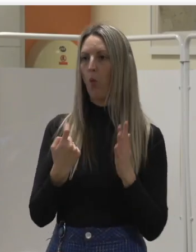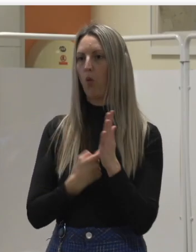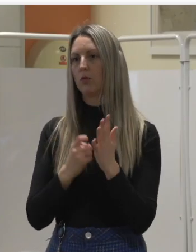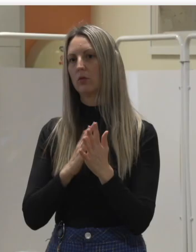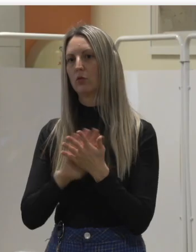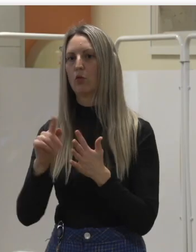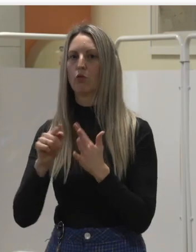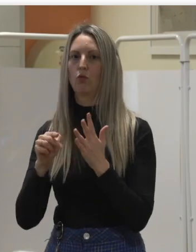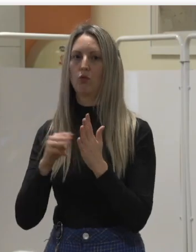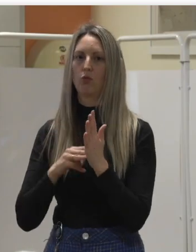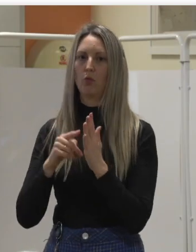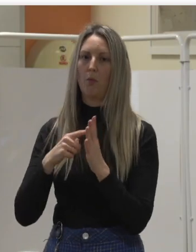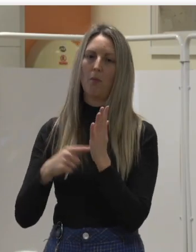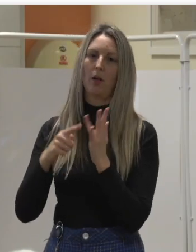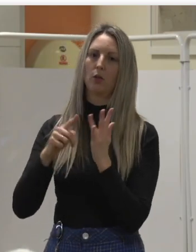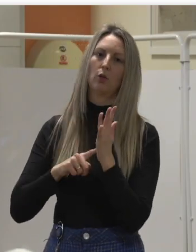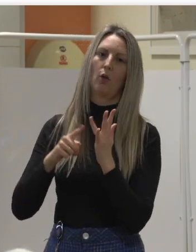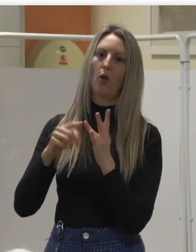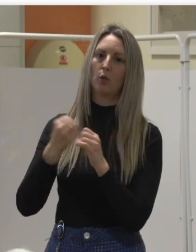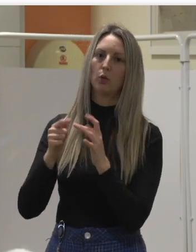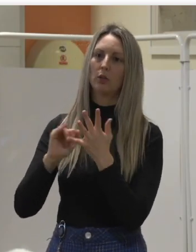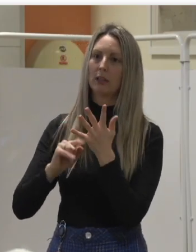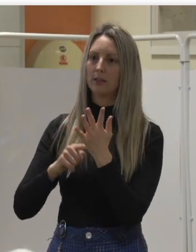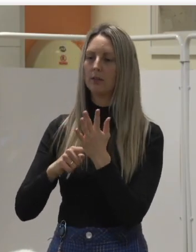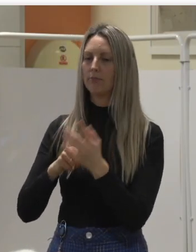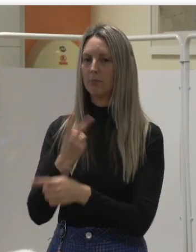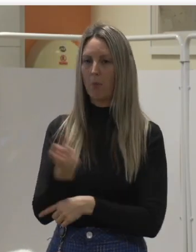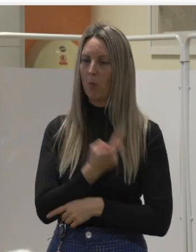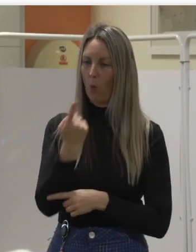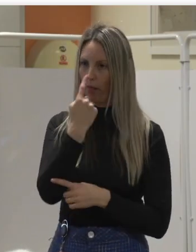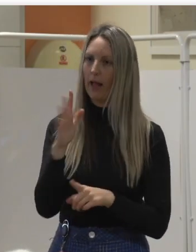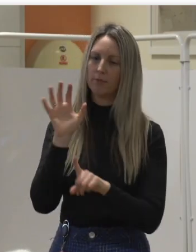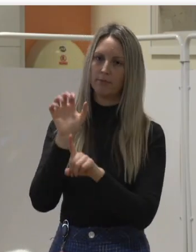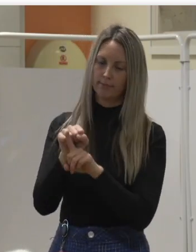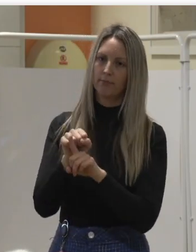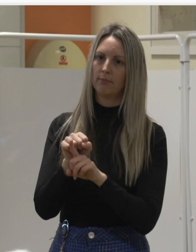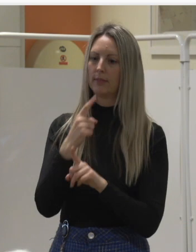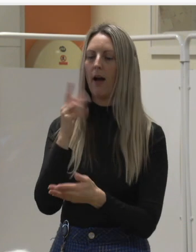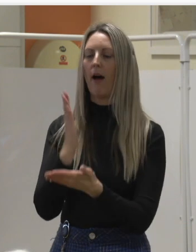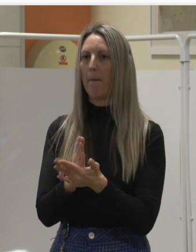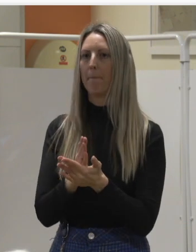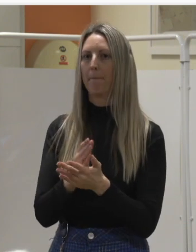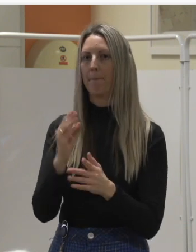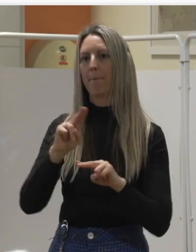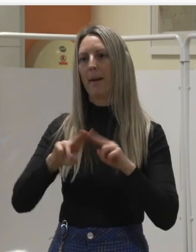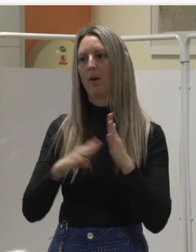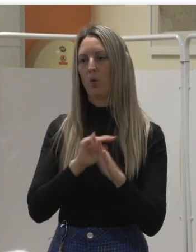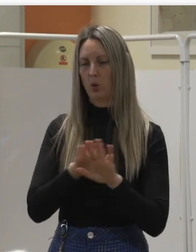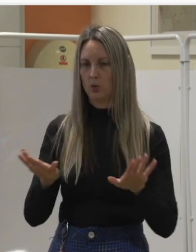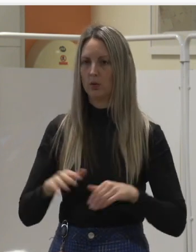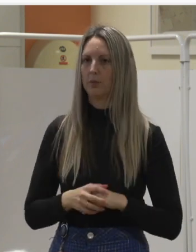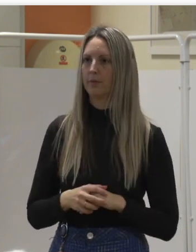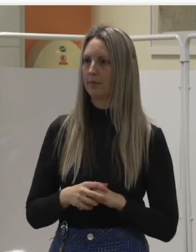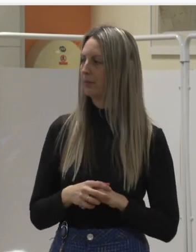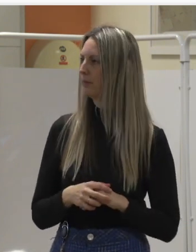firmly believe this could be the diagnosis here. Are you happy to just confirm it? So there are 3 different places you can go to